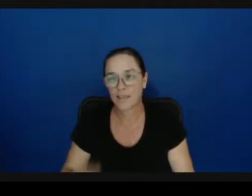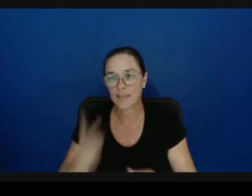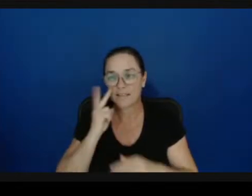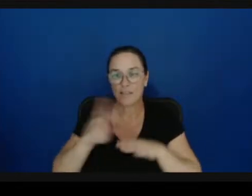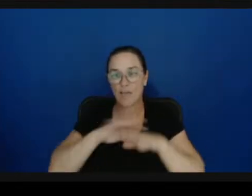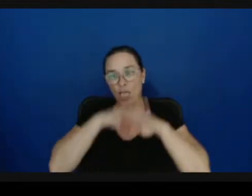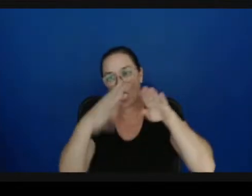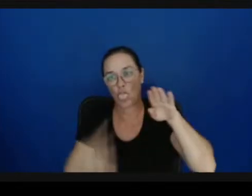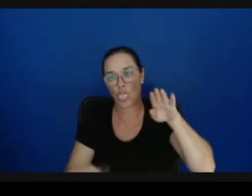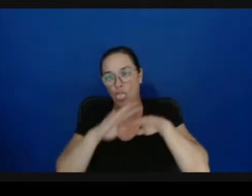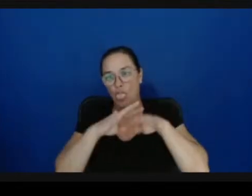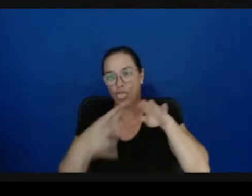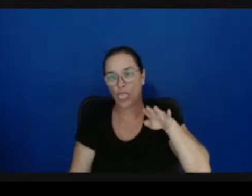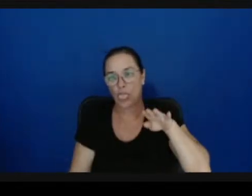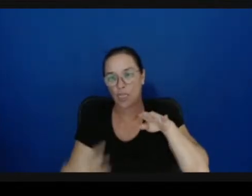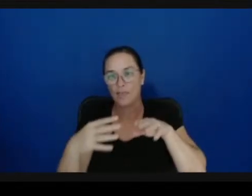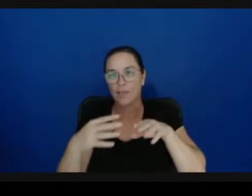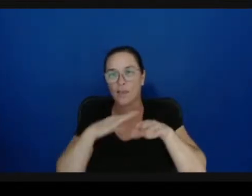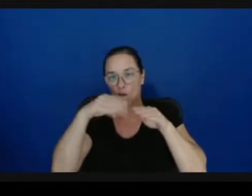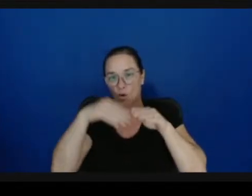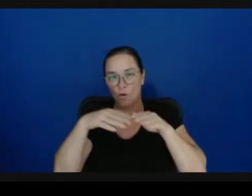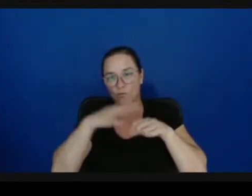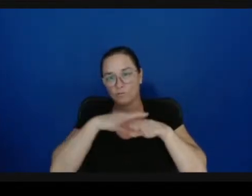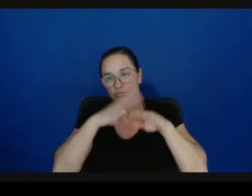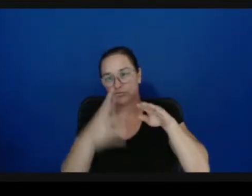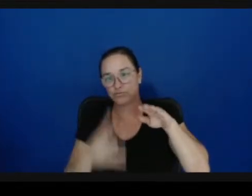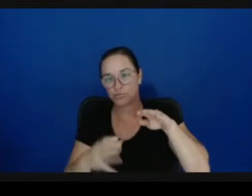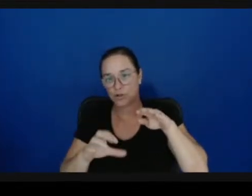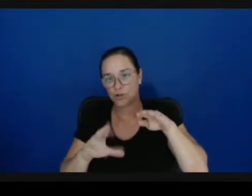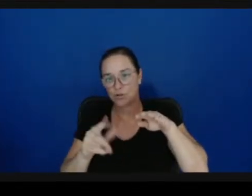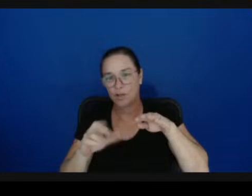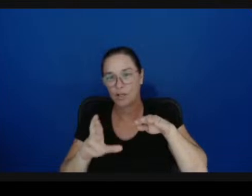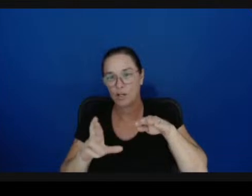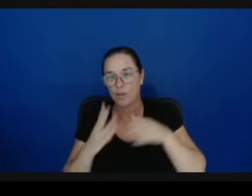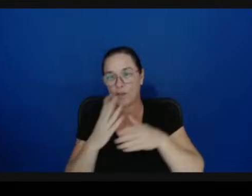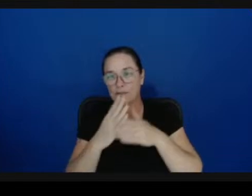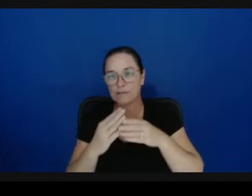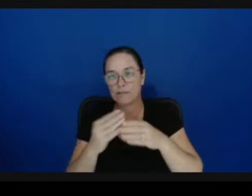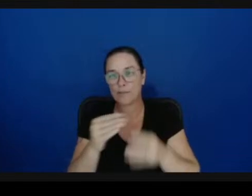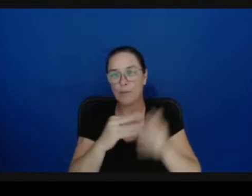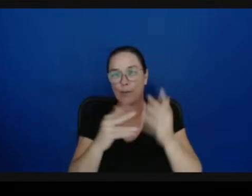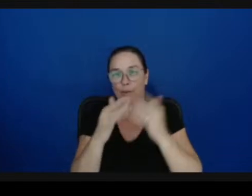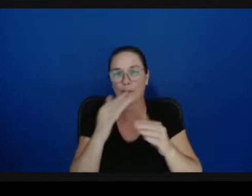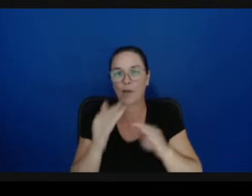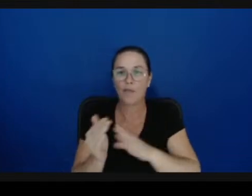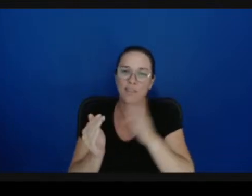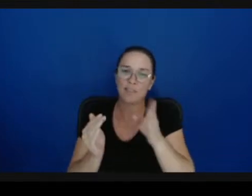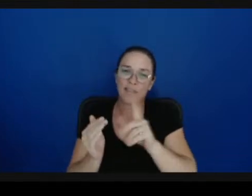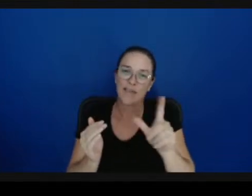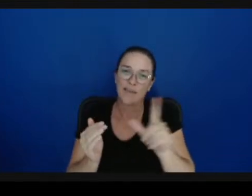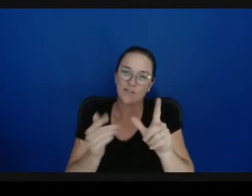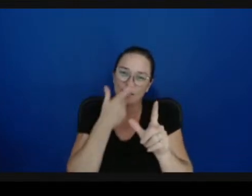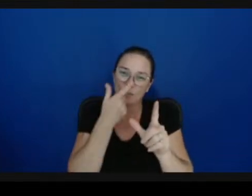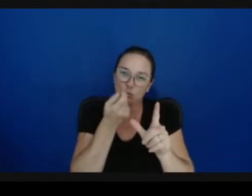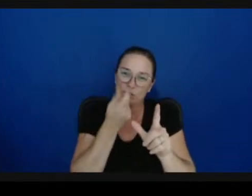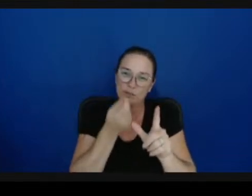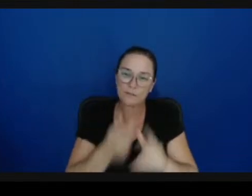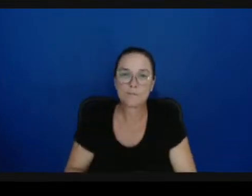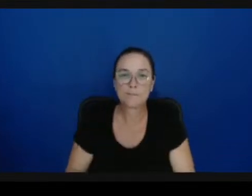here into the crater. There's a spot of fume coming off here to the left. It's interesting as well.